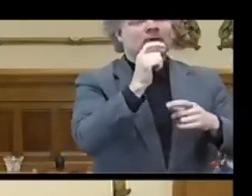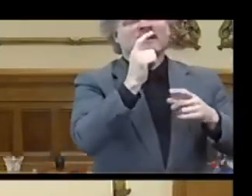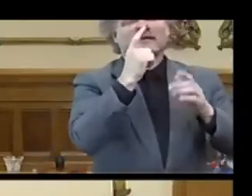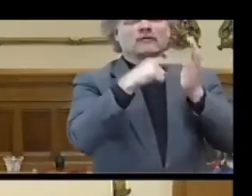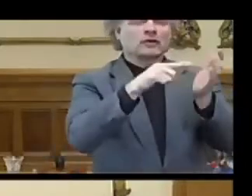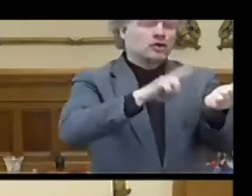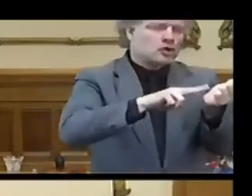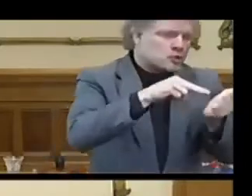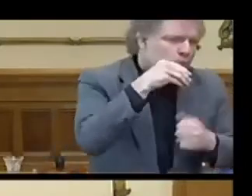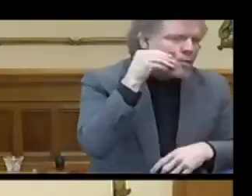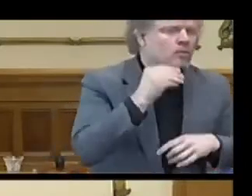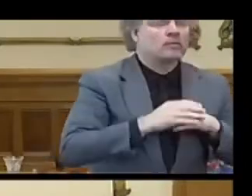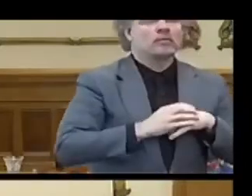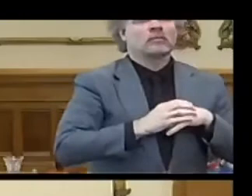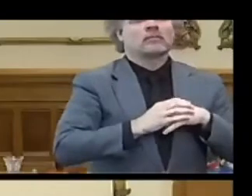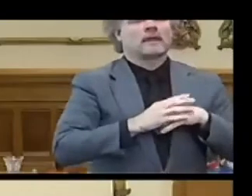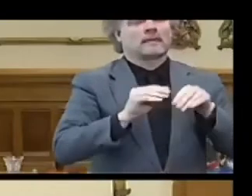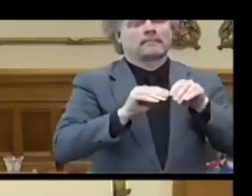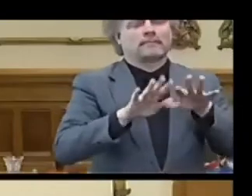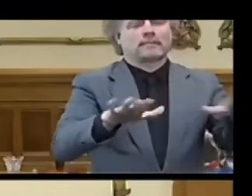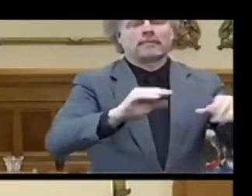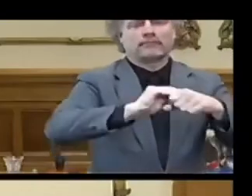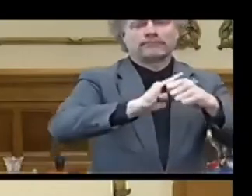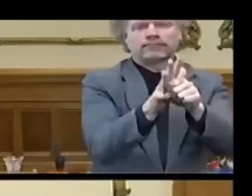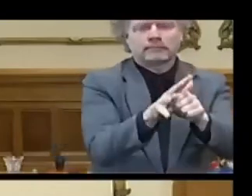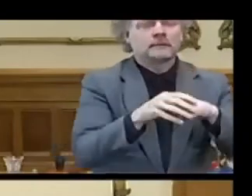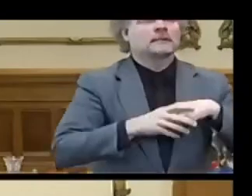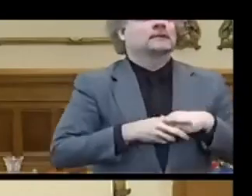and the spread of COVID-19.